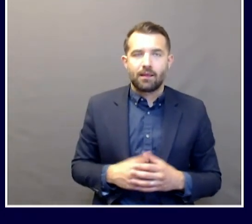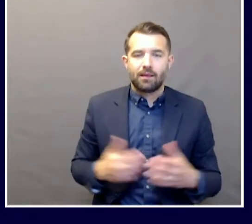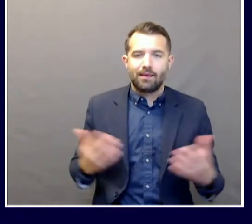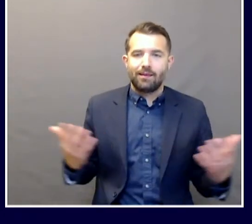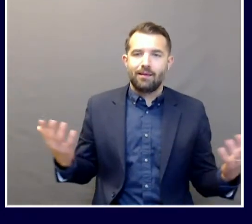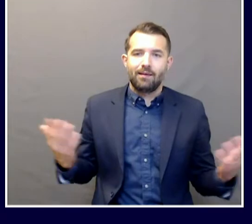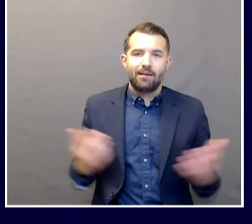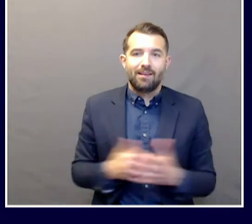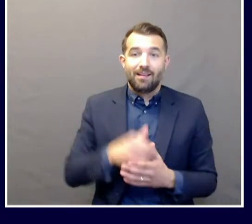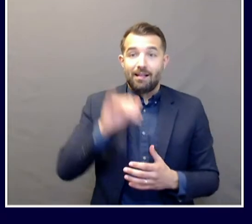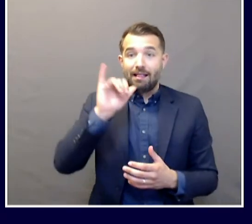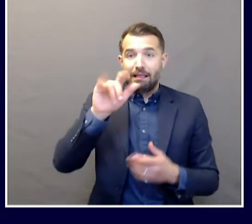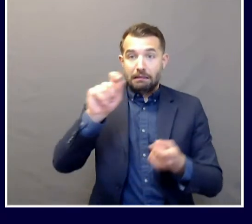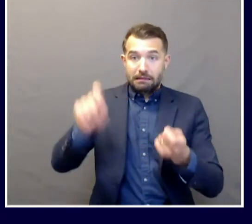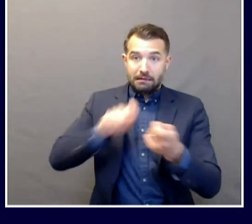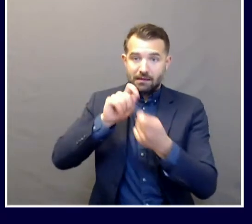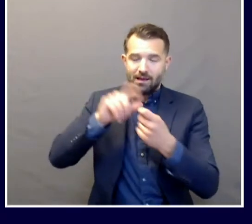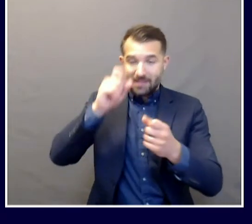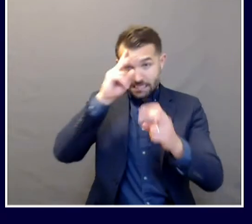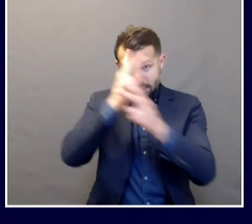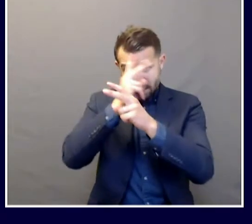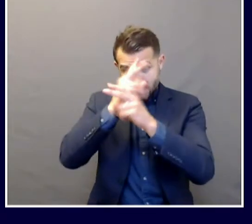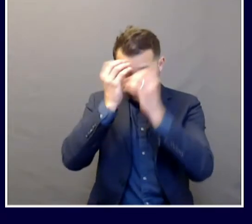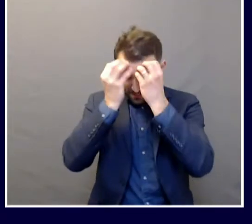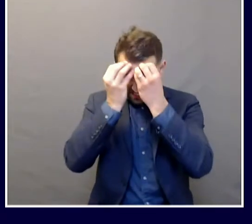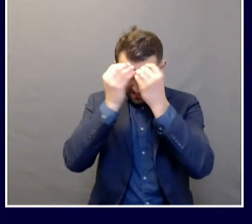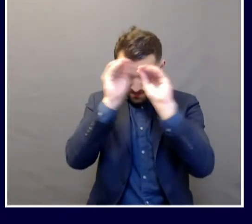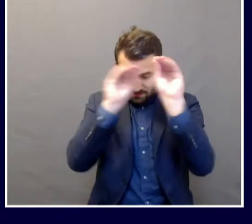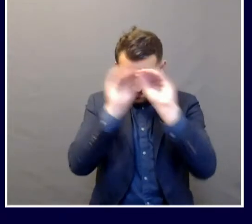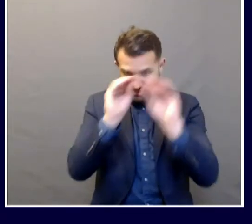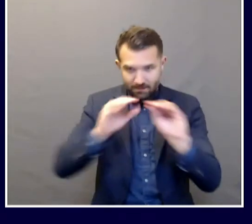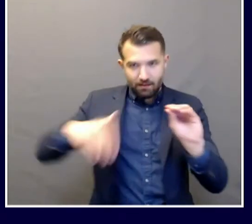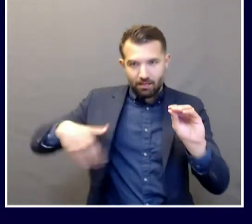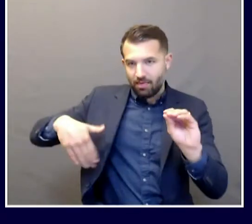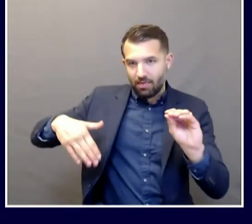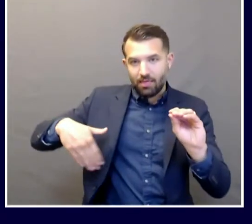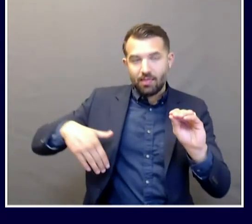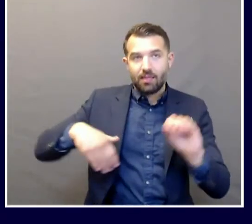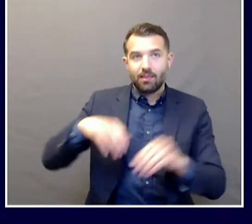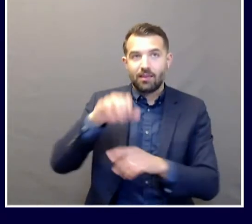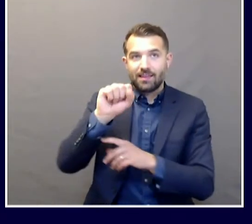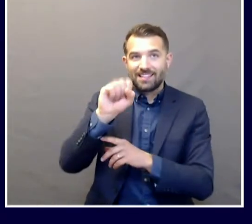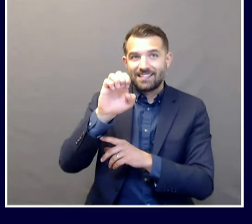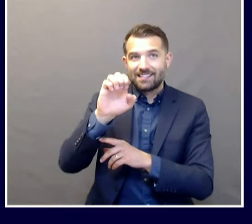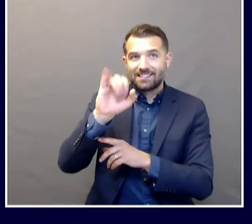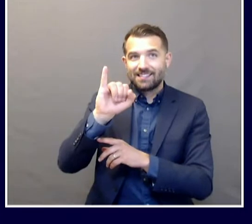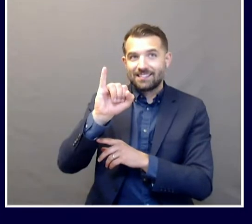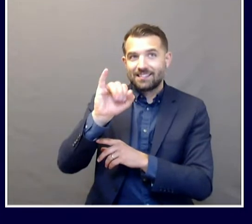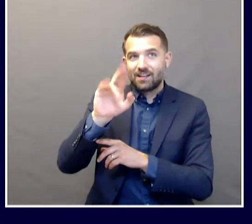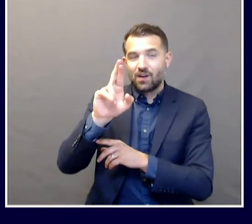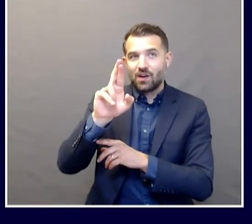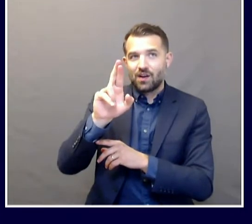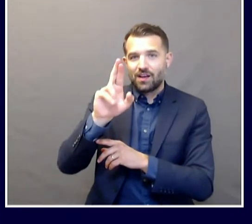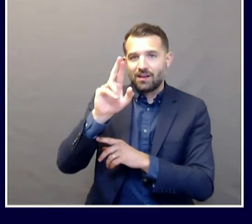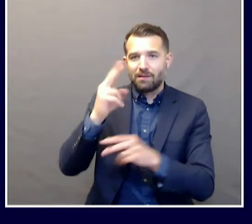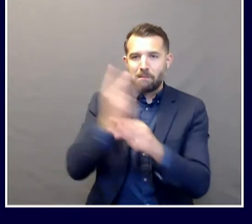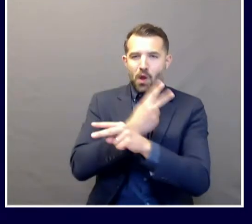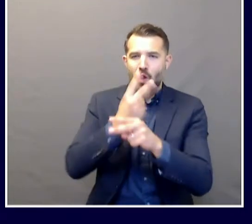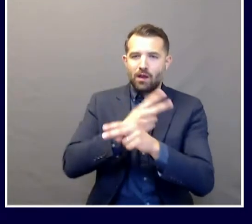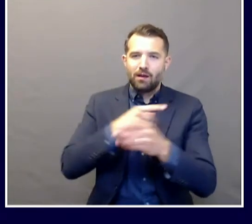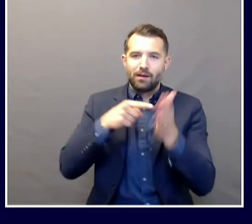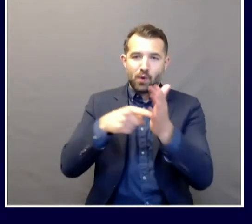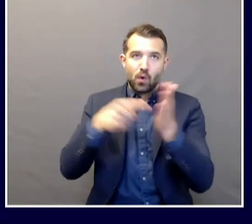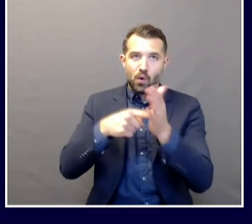disease, especially SEIR type models, you don't want to just pick arbitrary age groups because we're talking about population